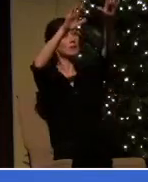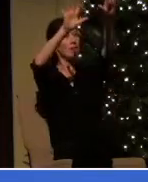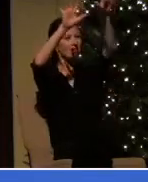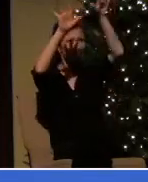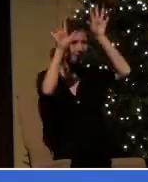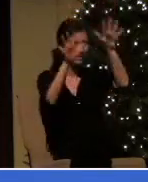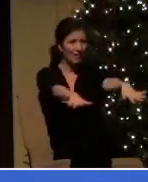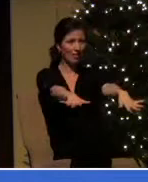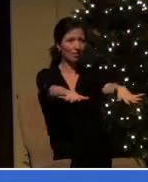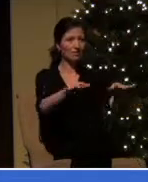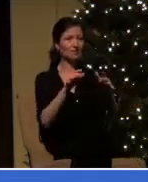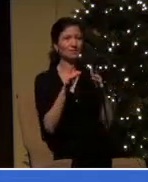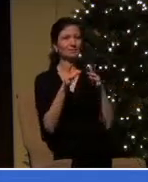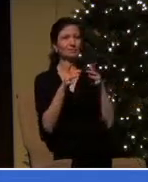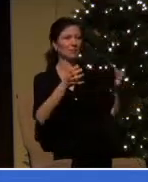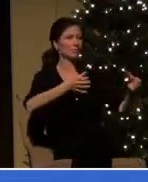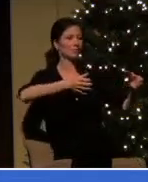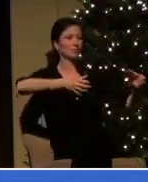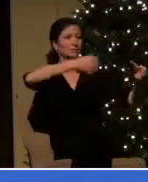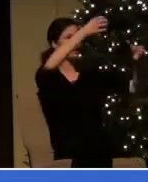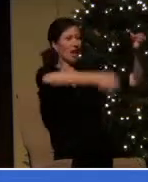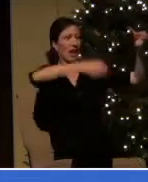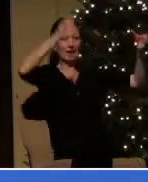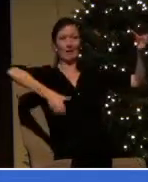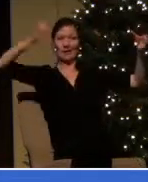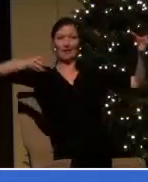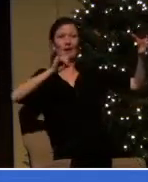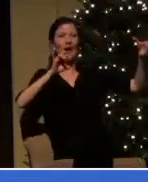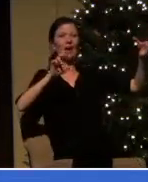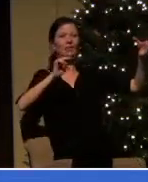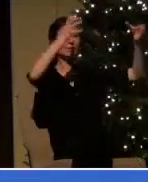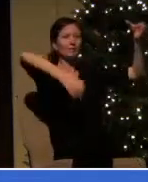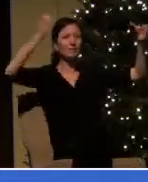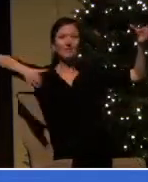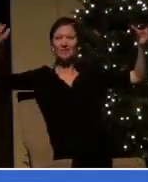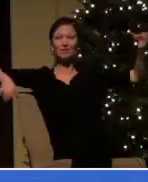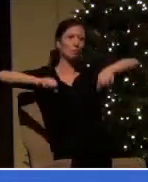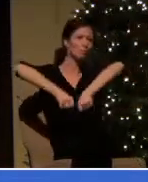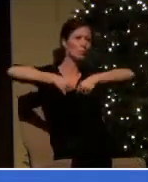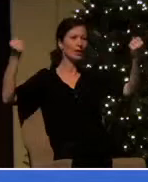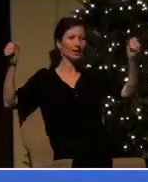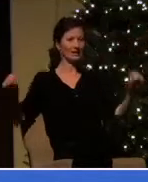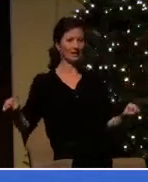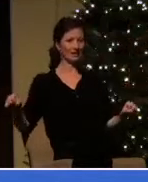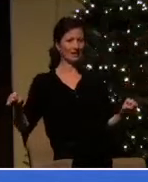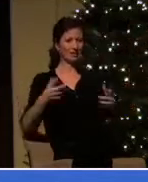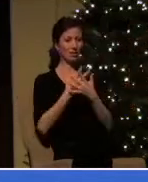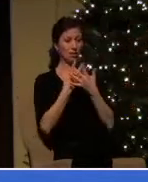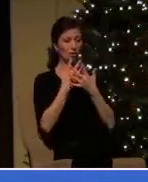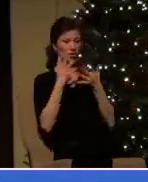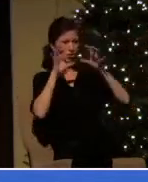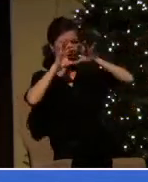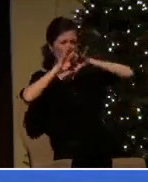breaks down the gates of bronze, cuts through the bars of iron, and who uncovers the treasures of